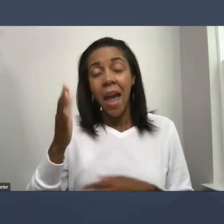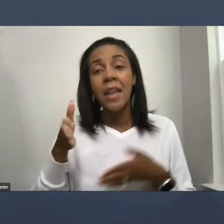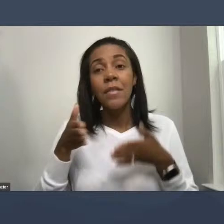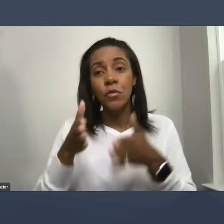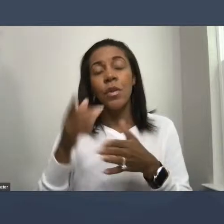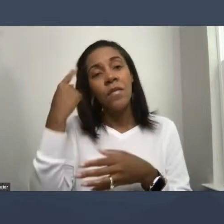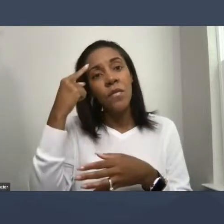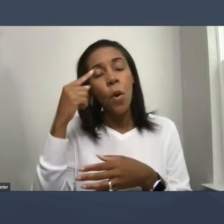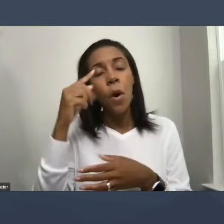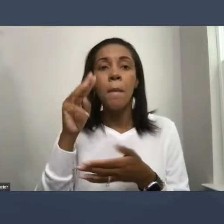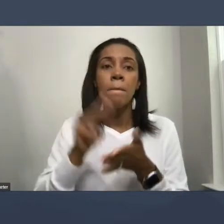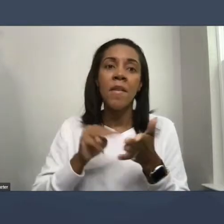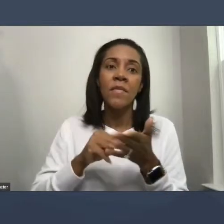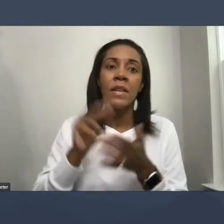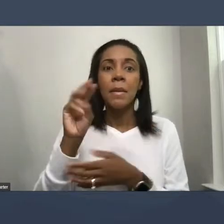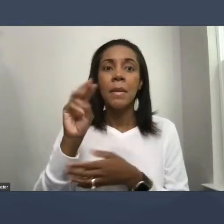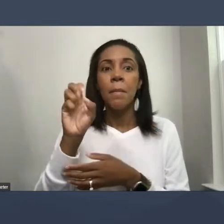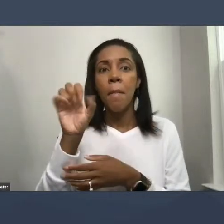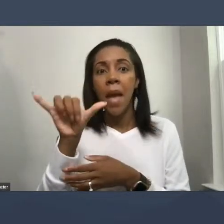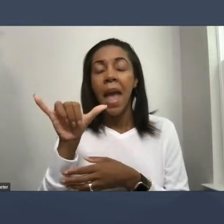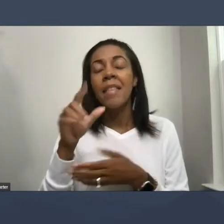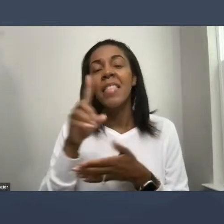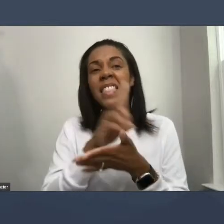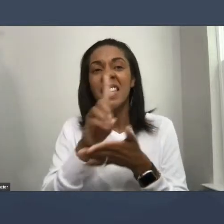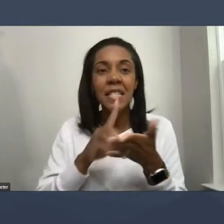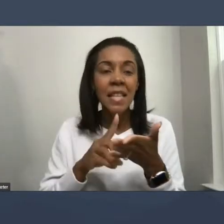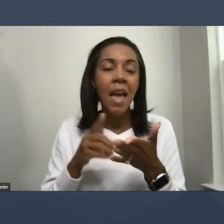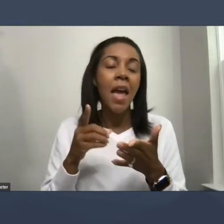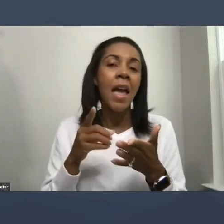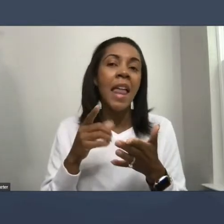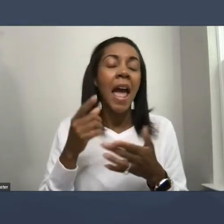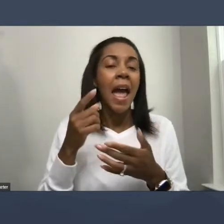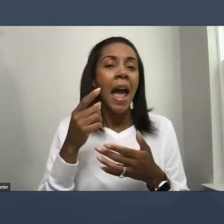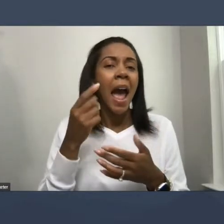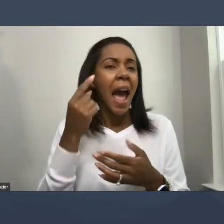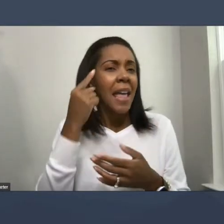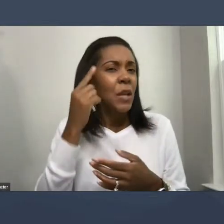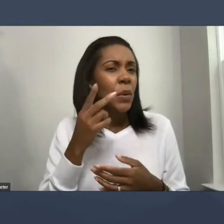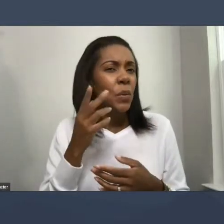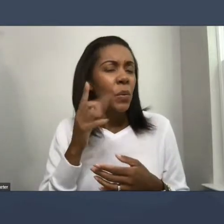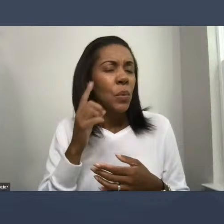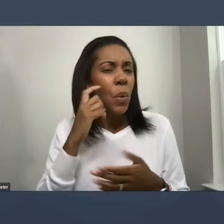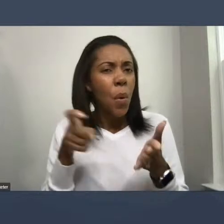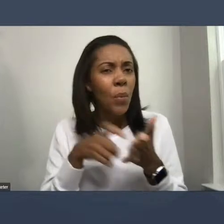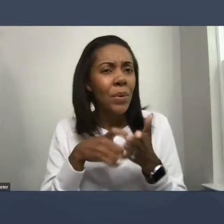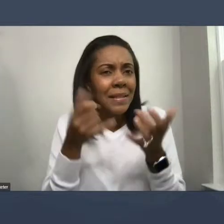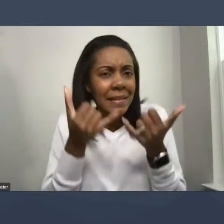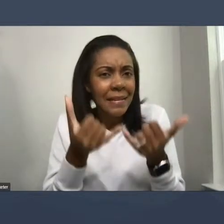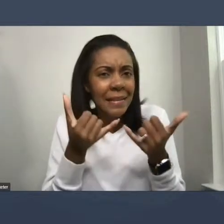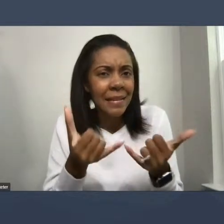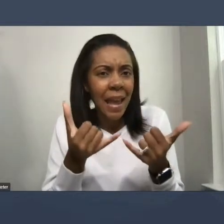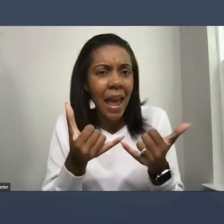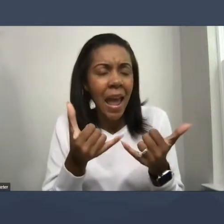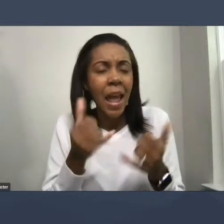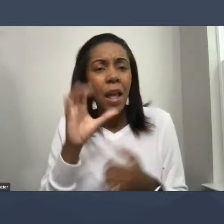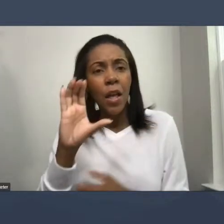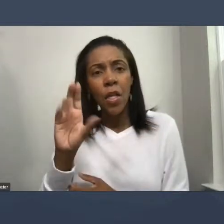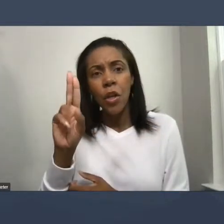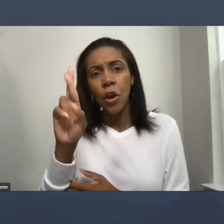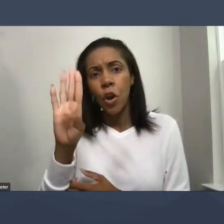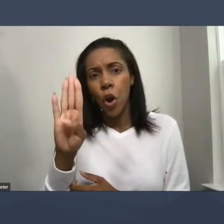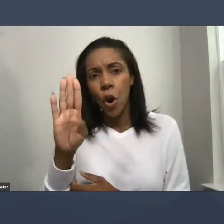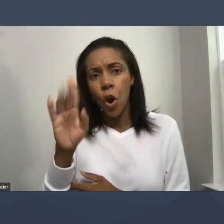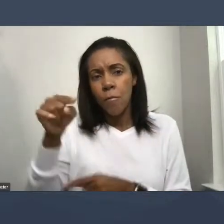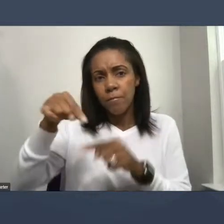May. As they went through the design, I think you'll see today the curb line that is